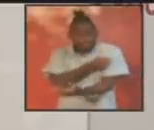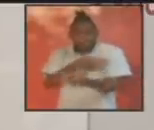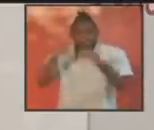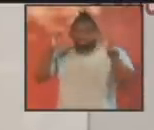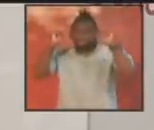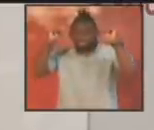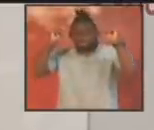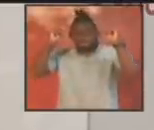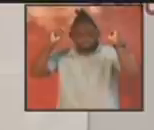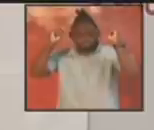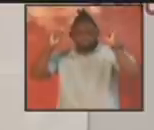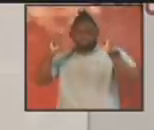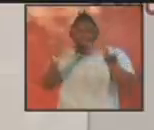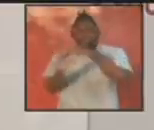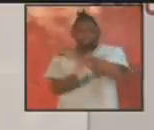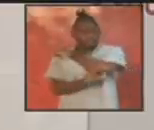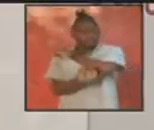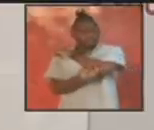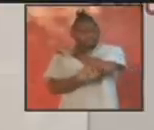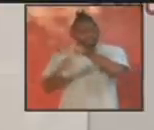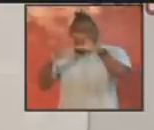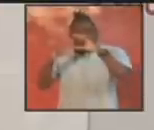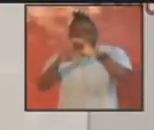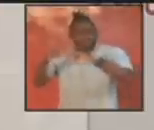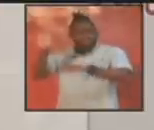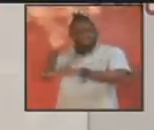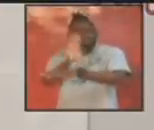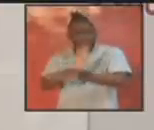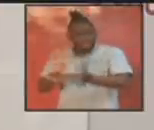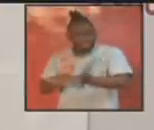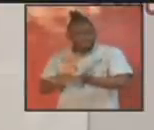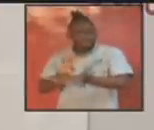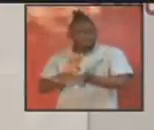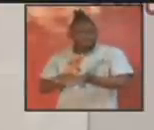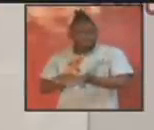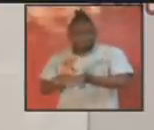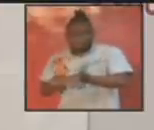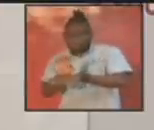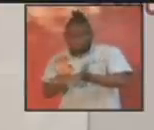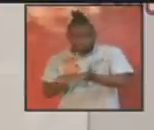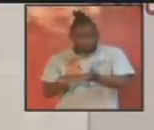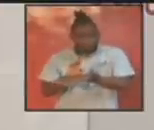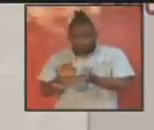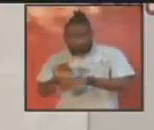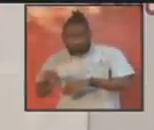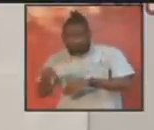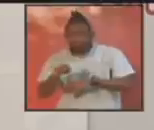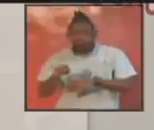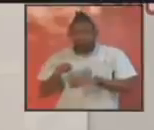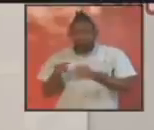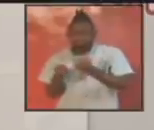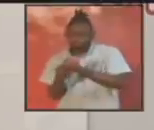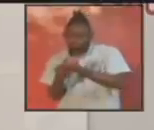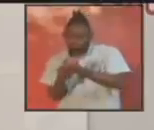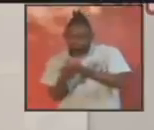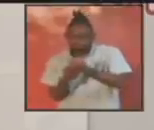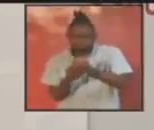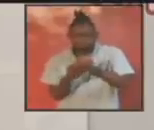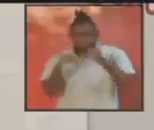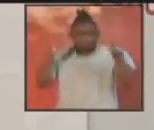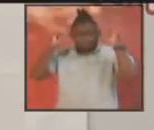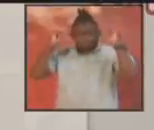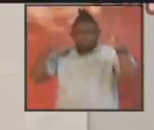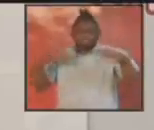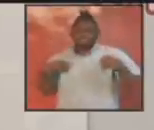Affairs has been quite active in playing a supporting role to the Ministry of Health in finding ways for the government